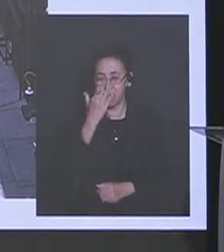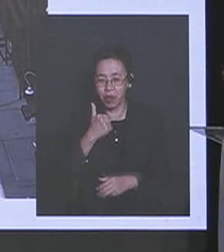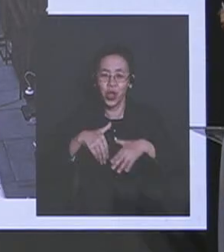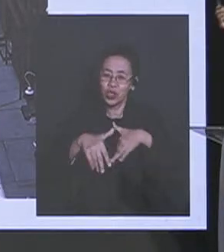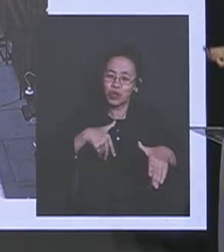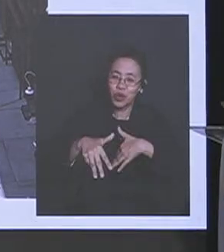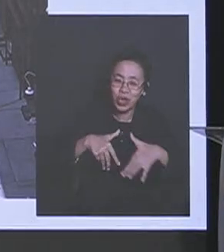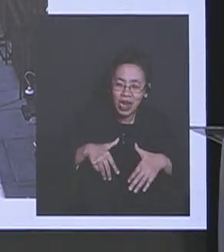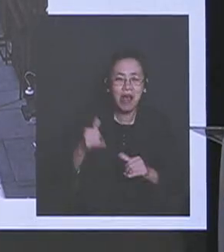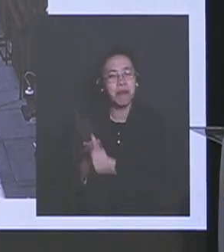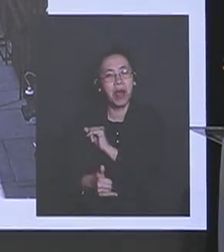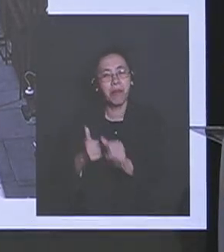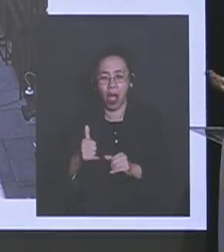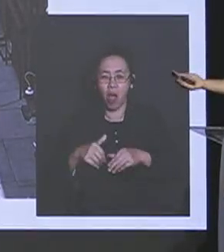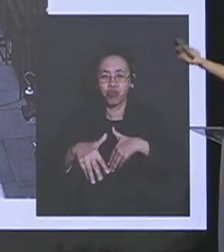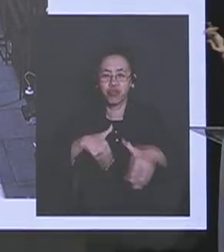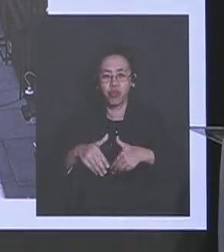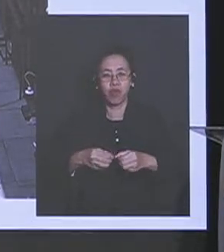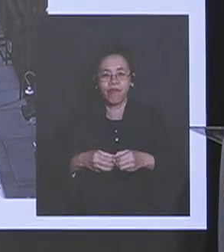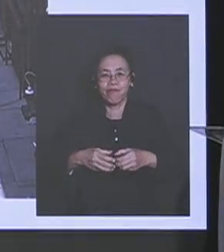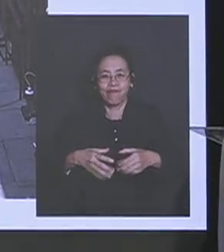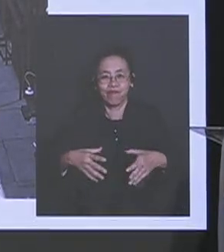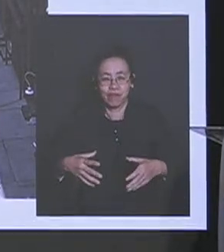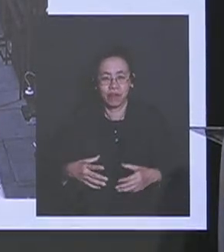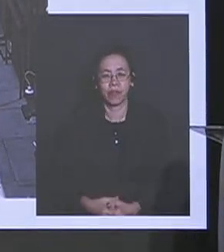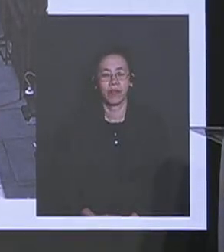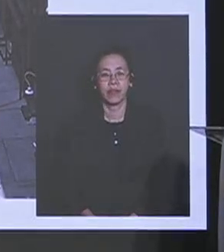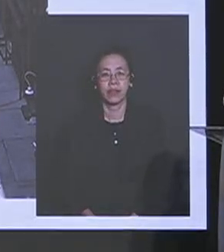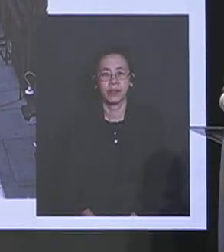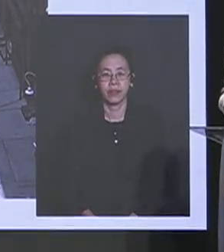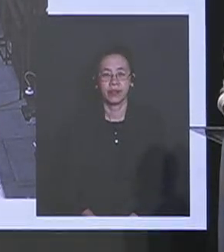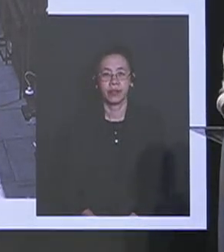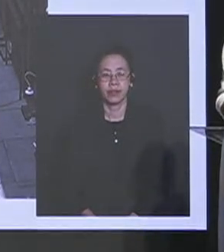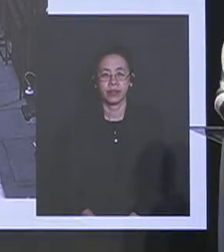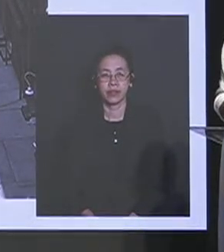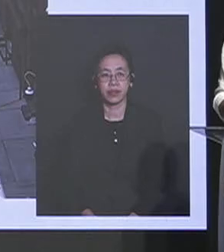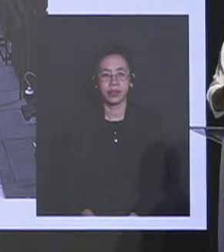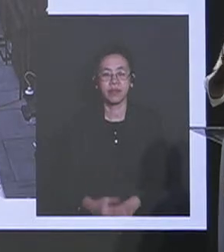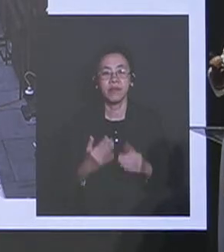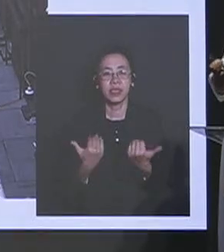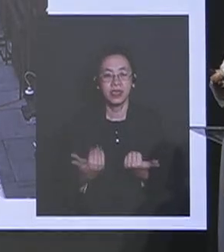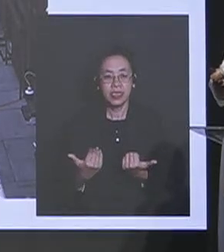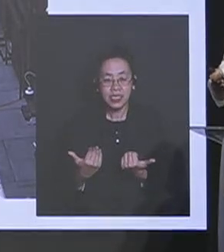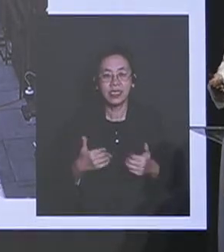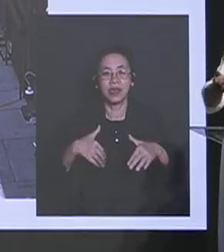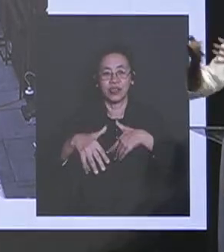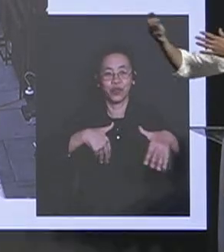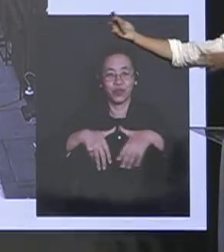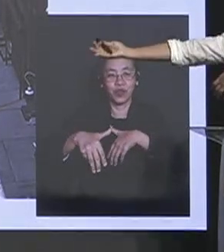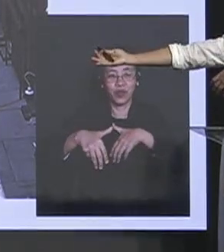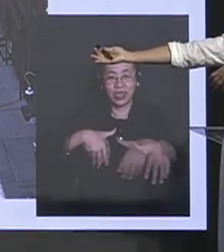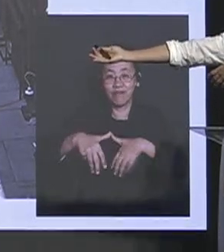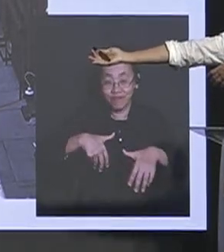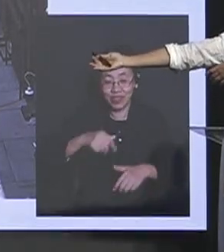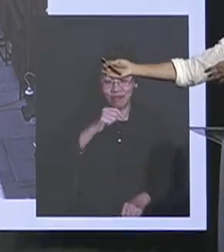And so this is now, now we have communities coming to the city asking for this, saying, well, we want what you did in Times Square, we want it in